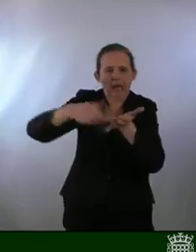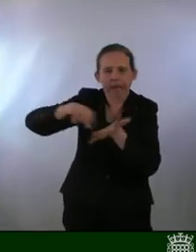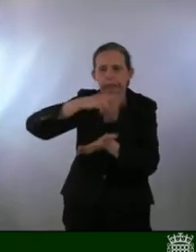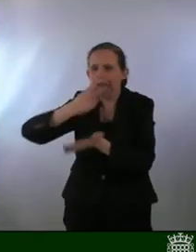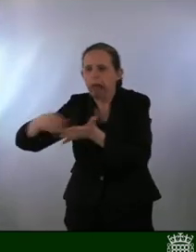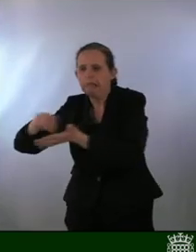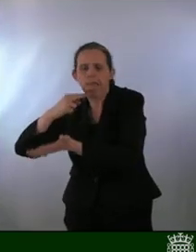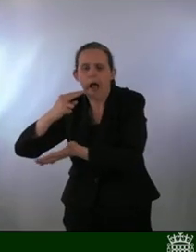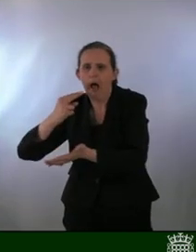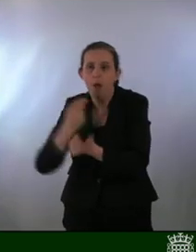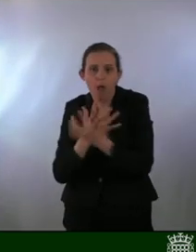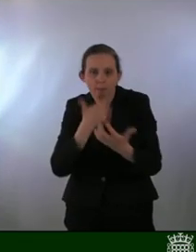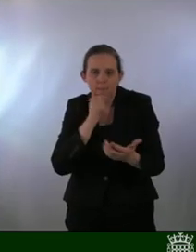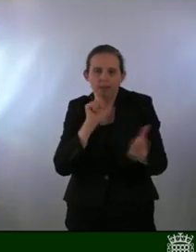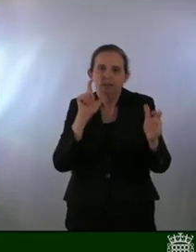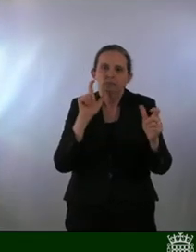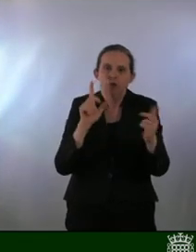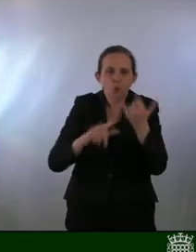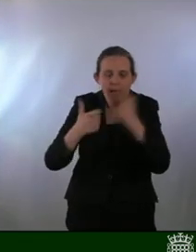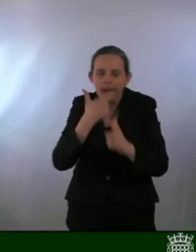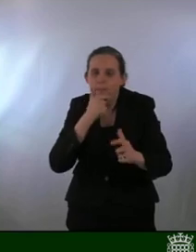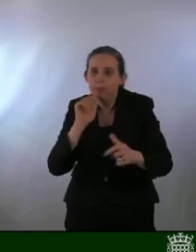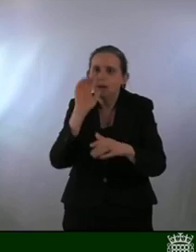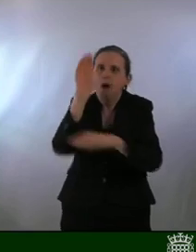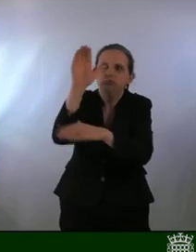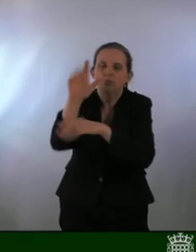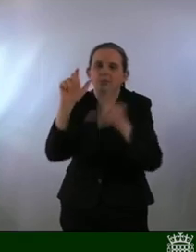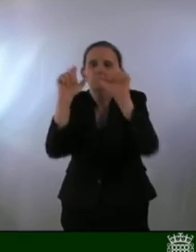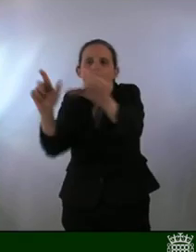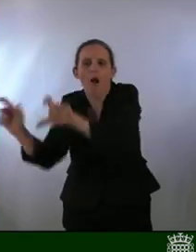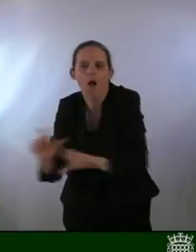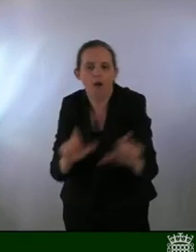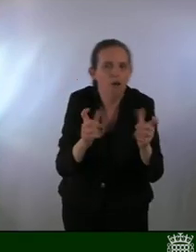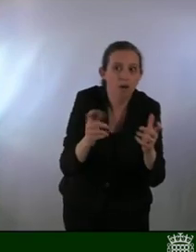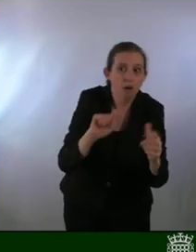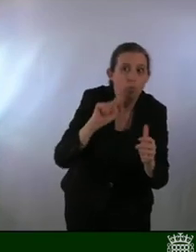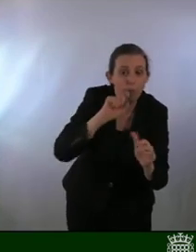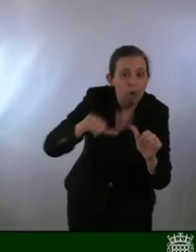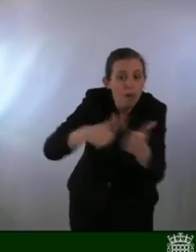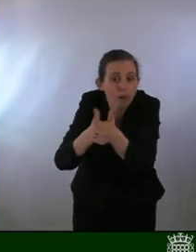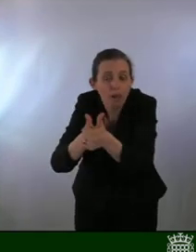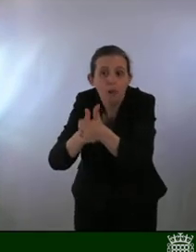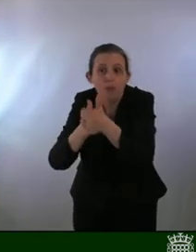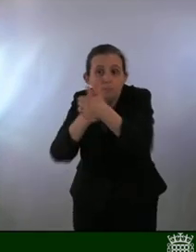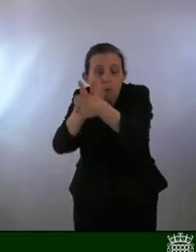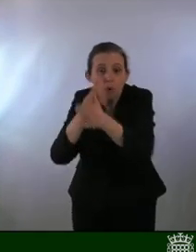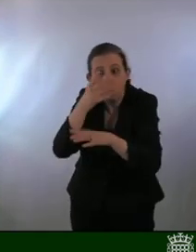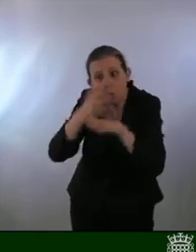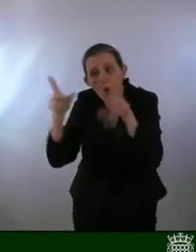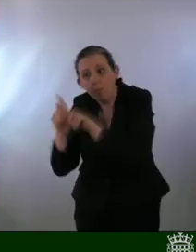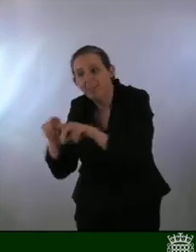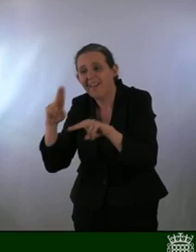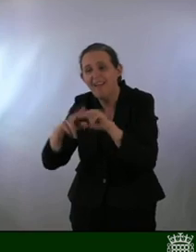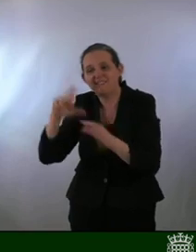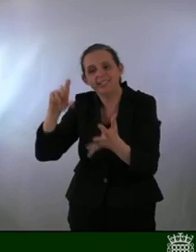who are stuck abroad. Can my right honourable friend provide reassurance that there is consular assistance available and that he is working closely with the FCO so